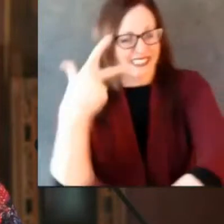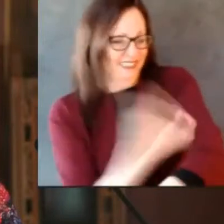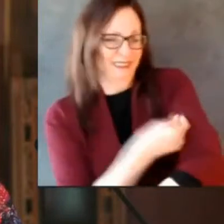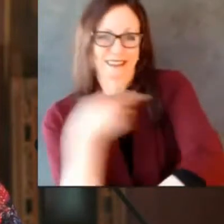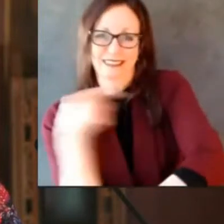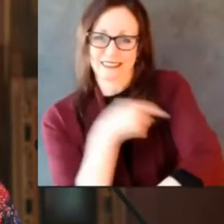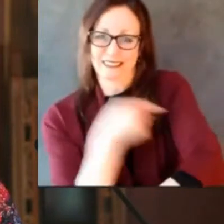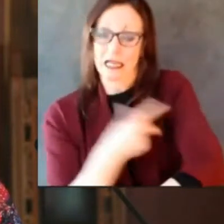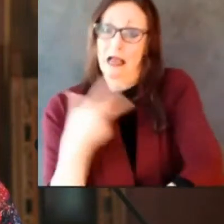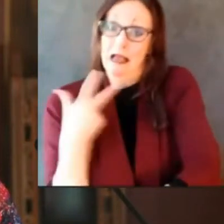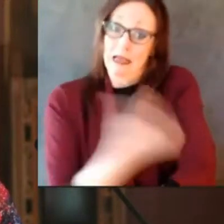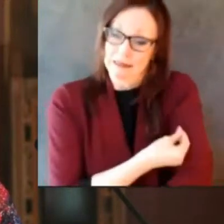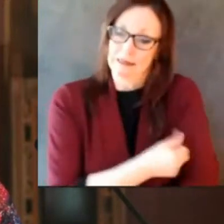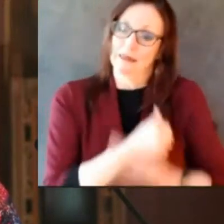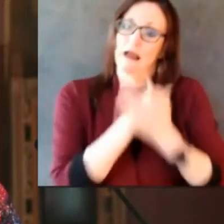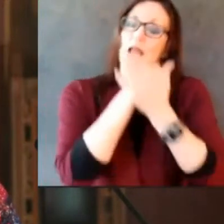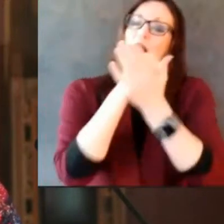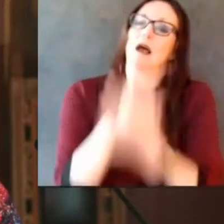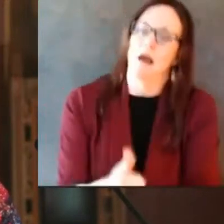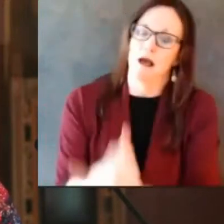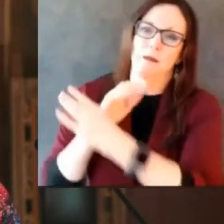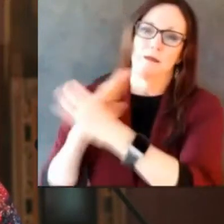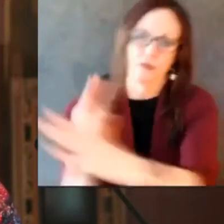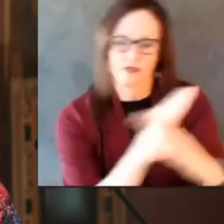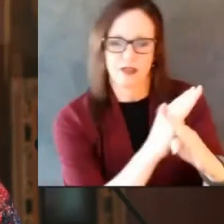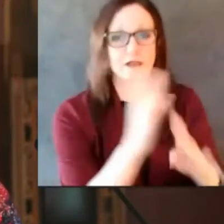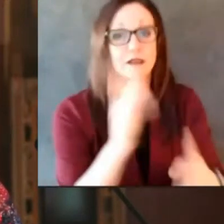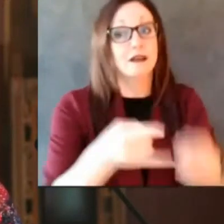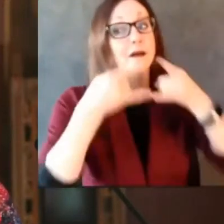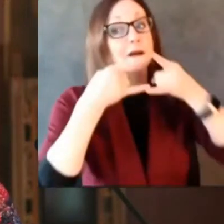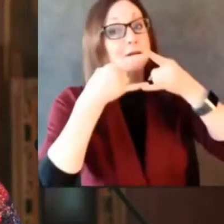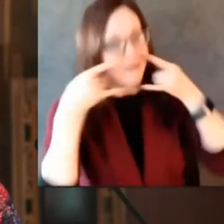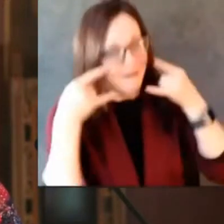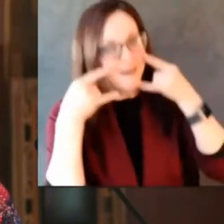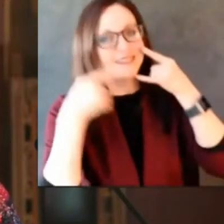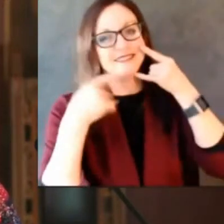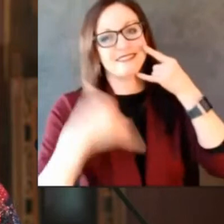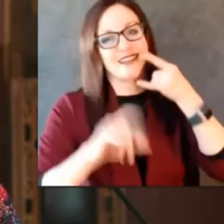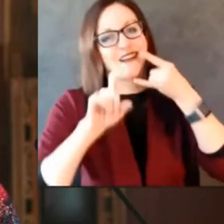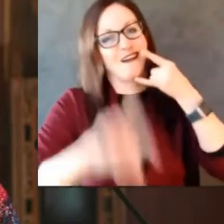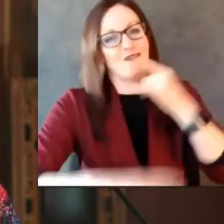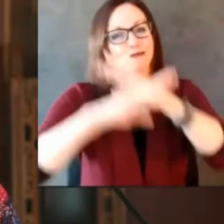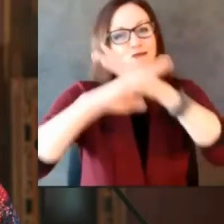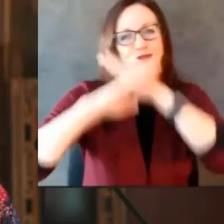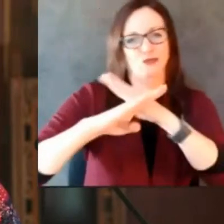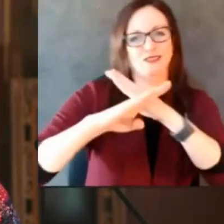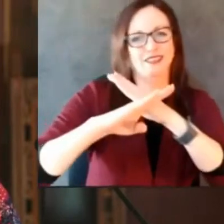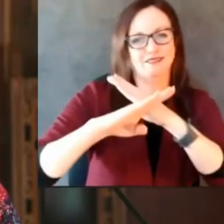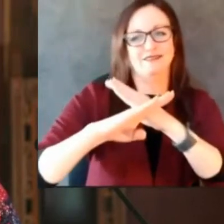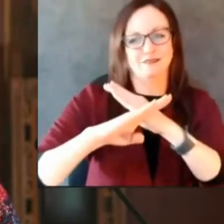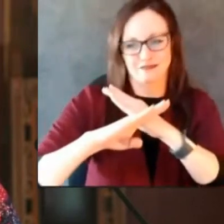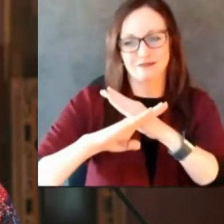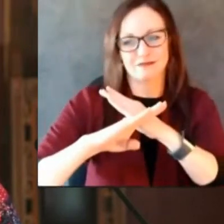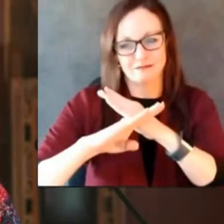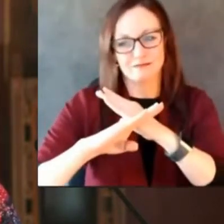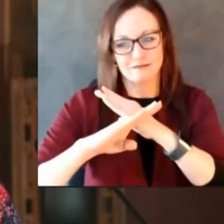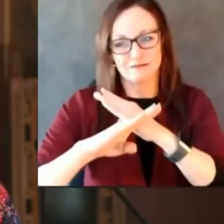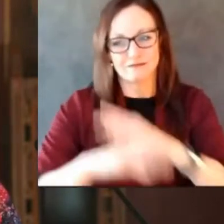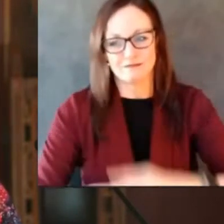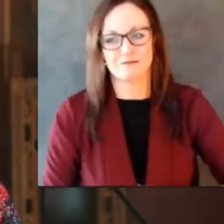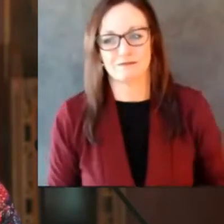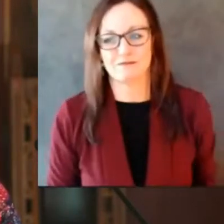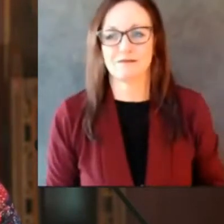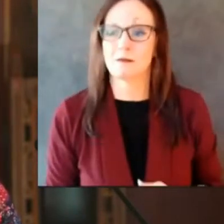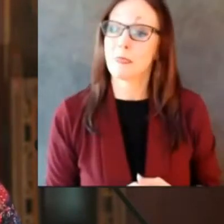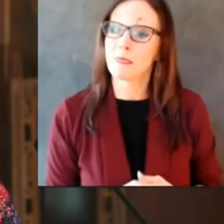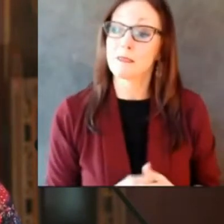physically distancing. Today, we are adding 558 new confirmed cases, which brings our